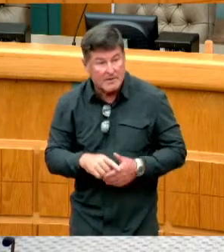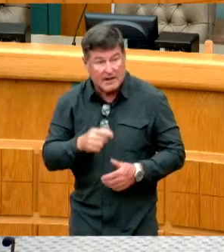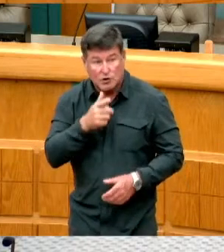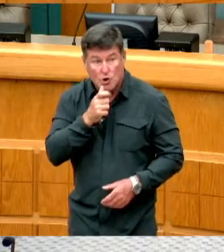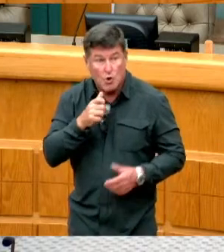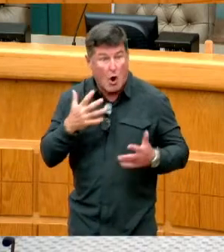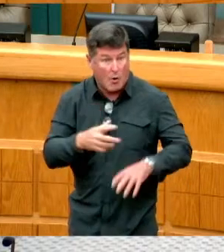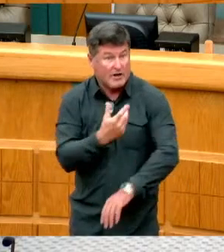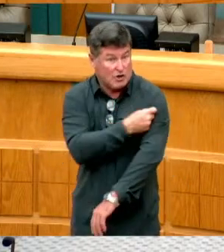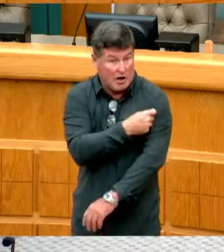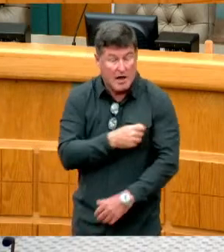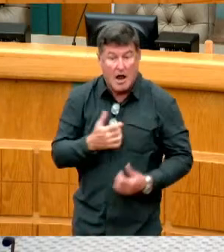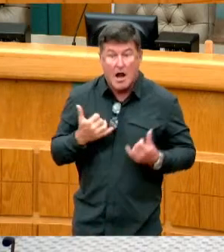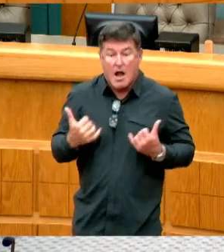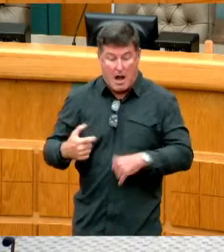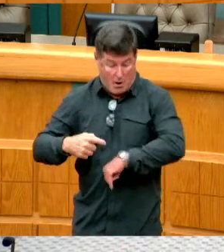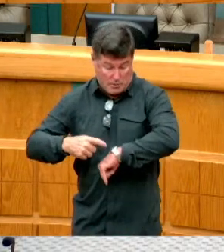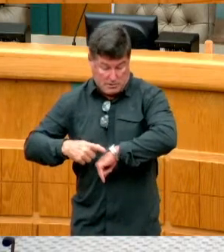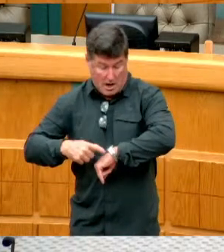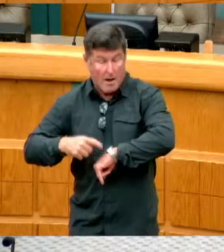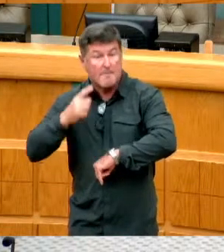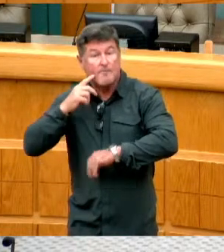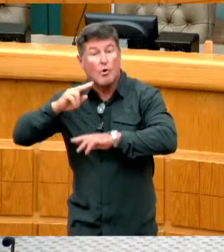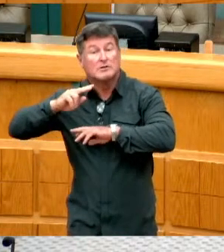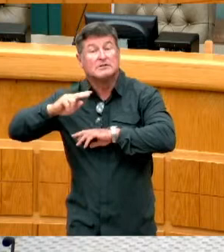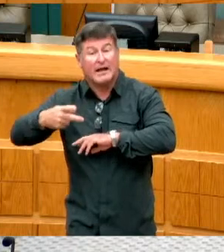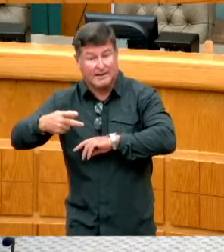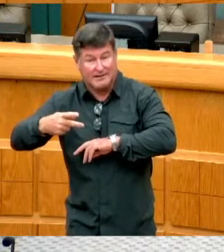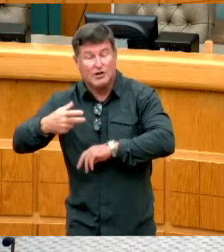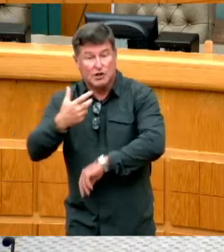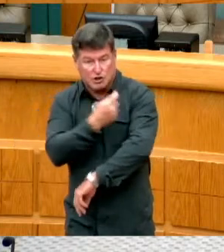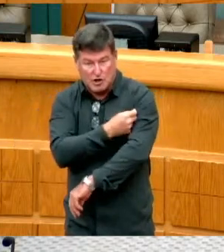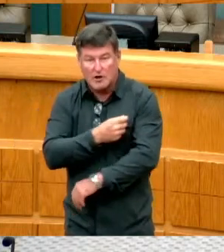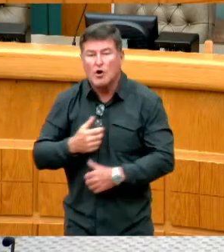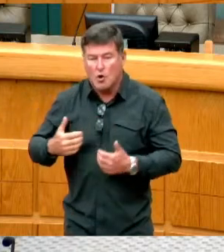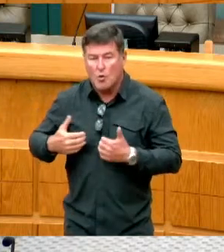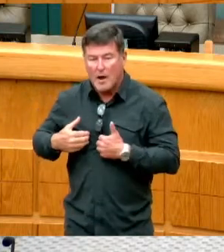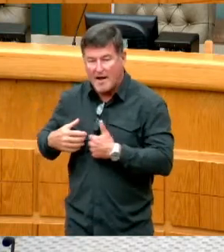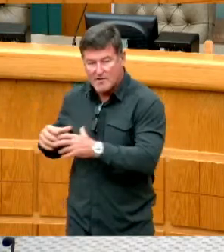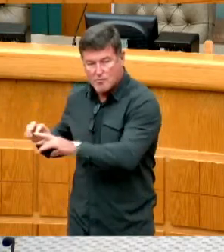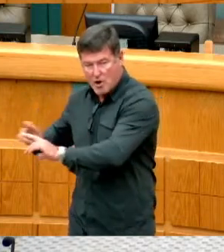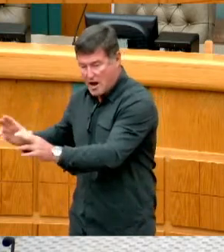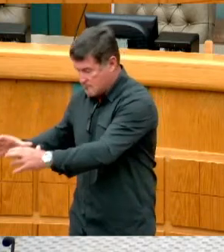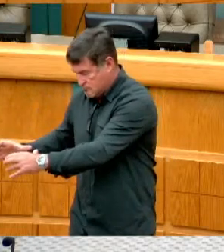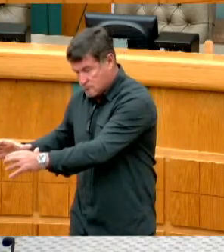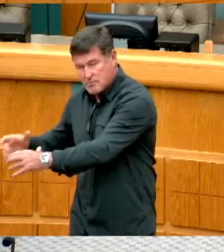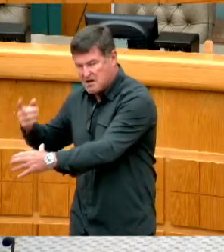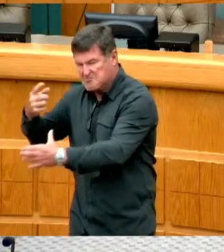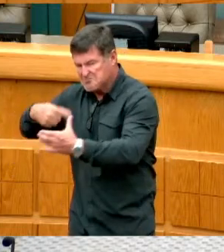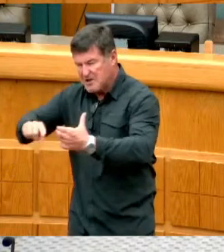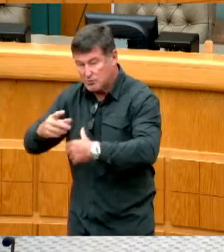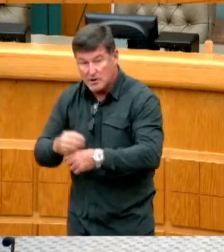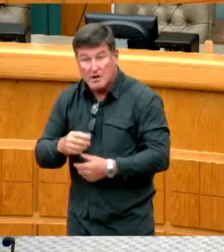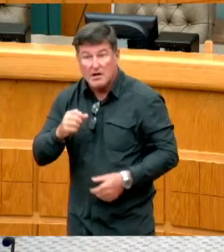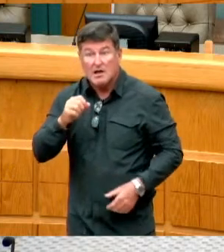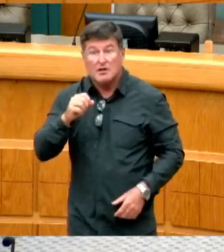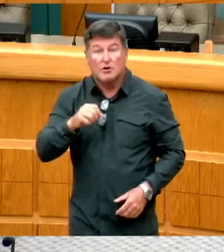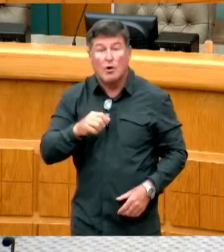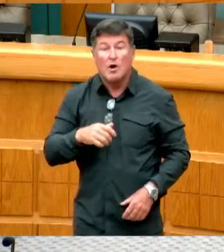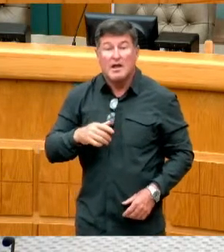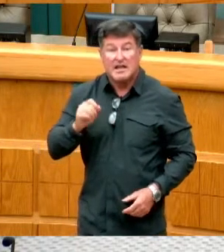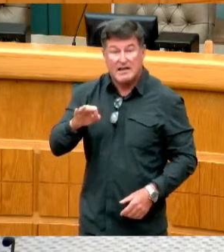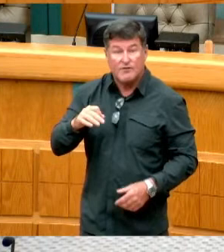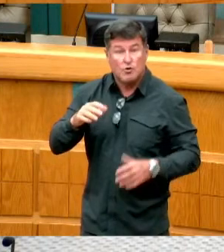needing the second dose right now, and we have them. So please trust that if you get a first dose with